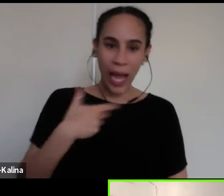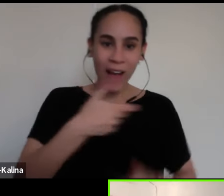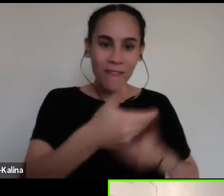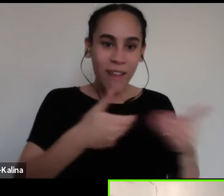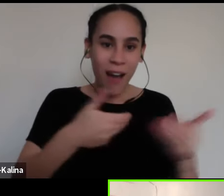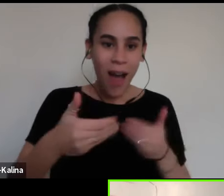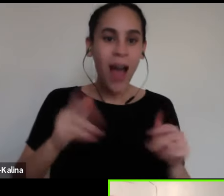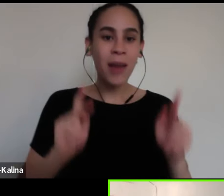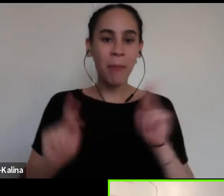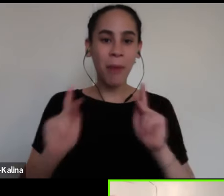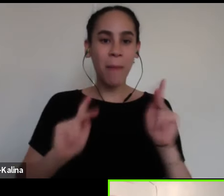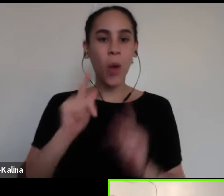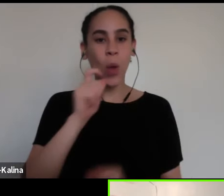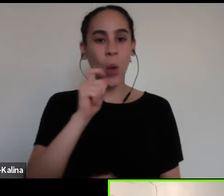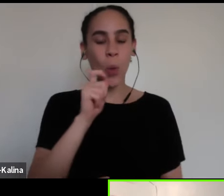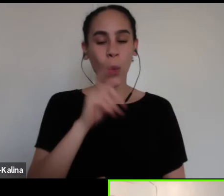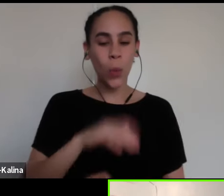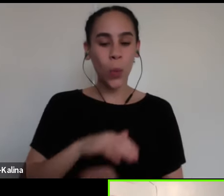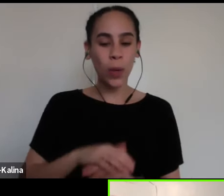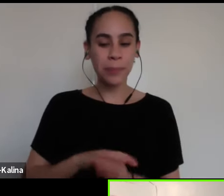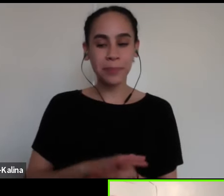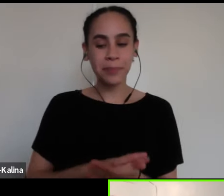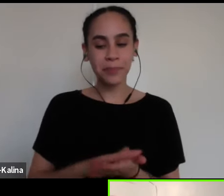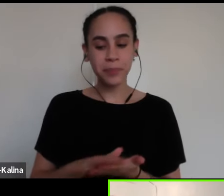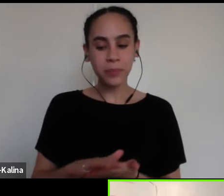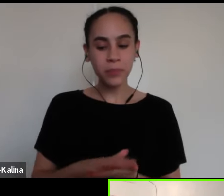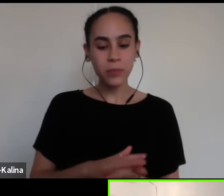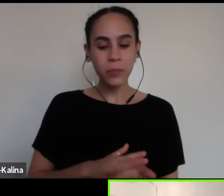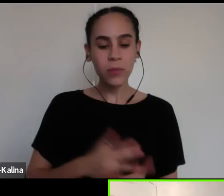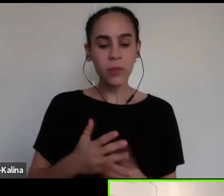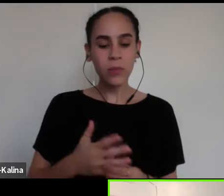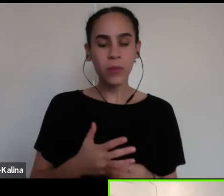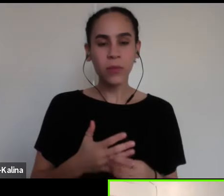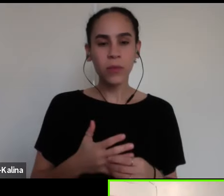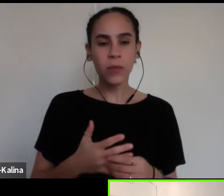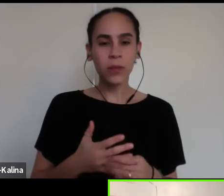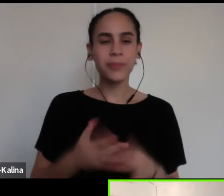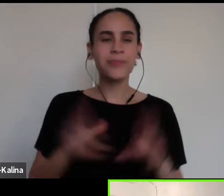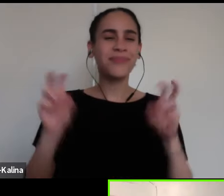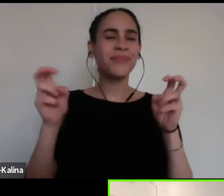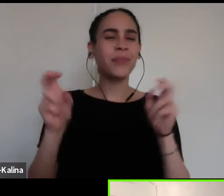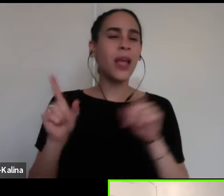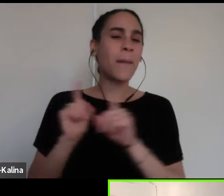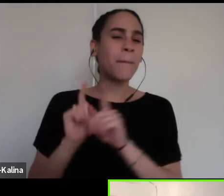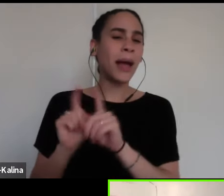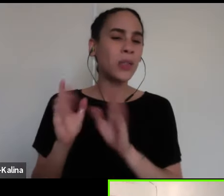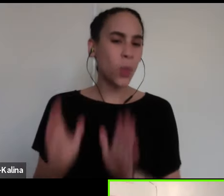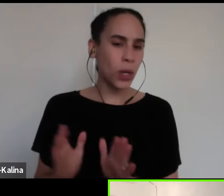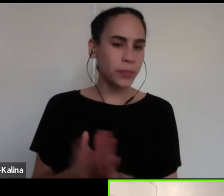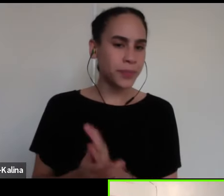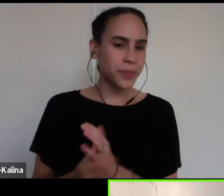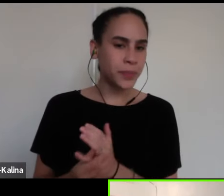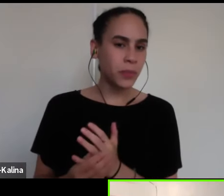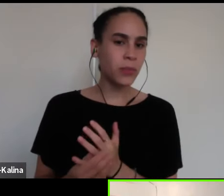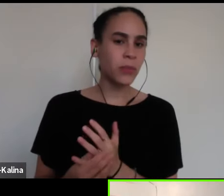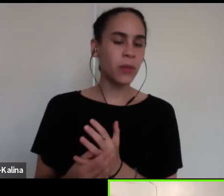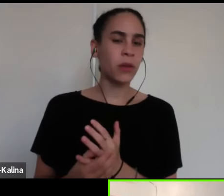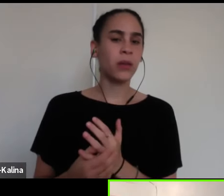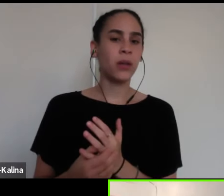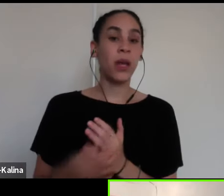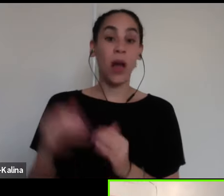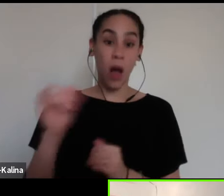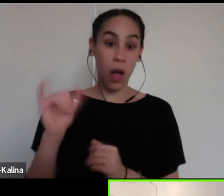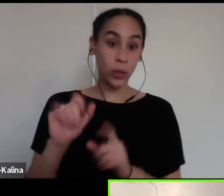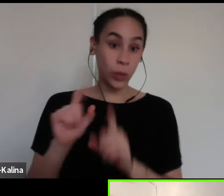folks who had been along, sort of mentors in the process, especially mentors for my co-founder, who